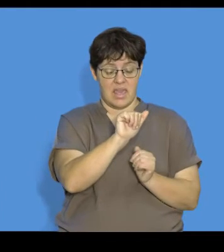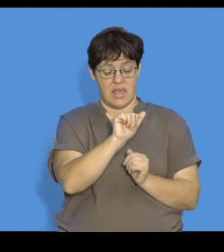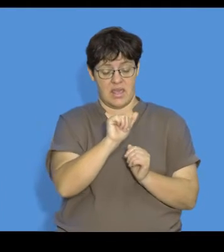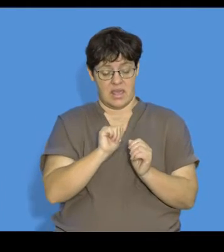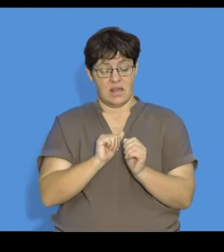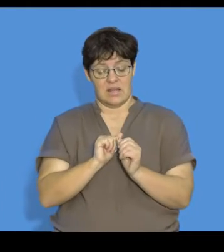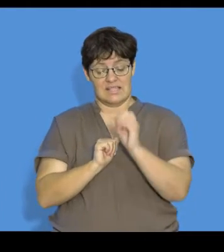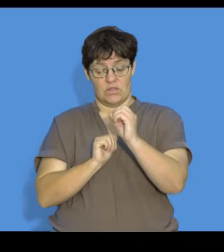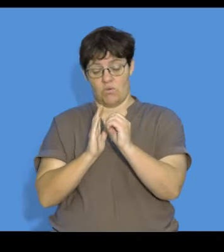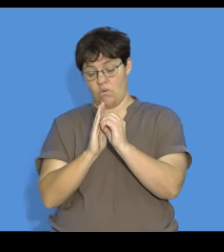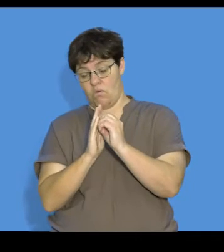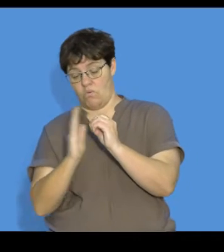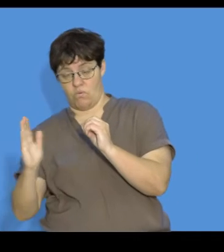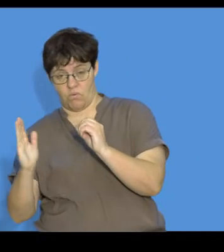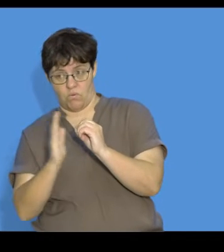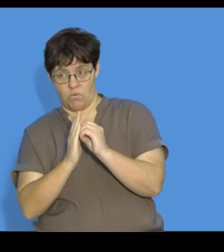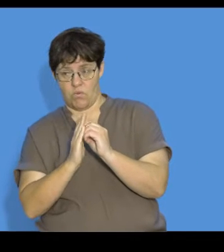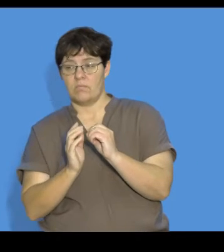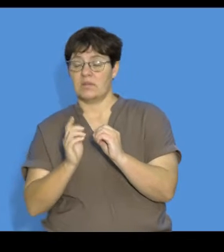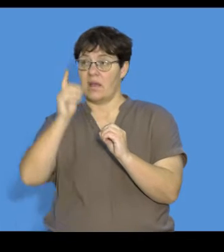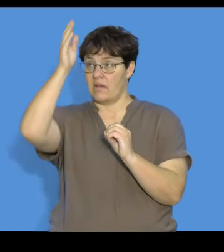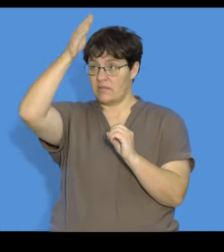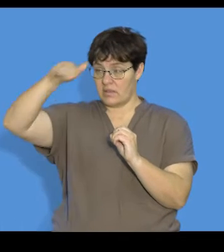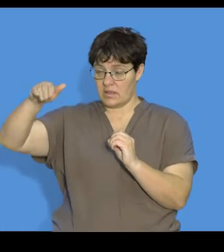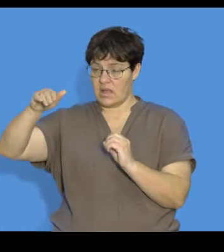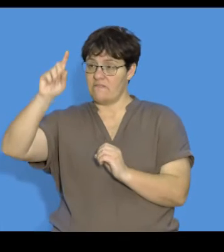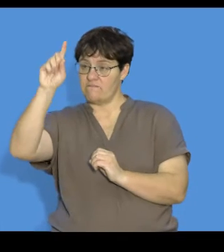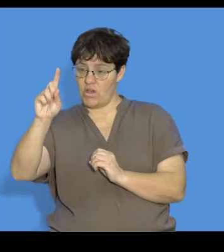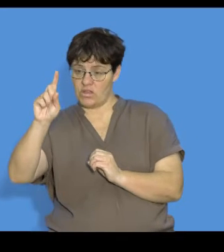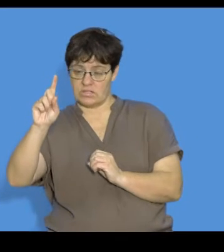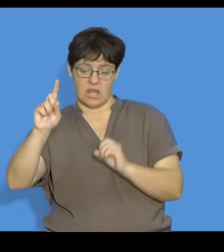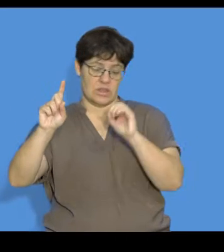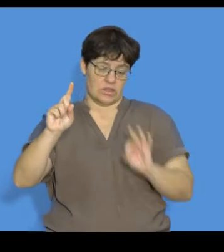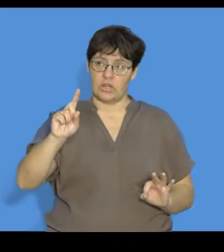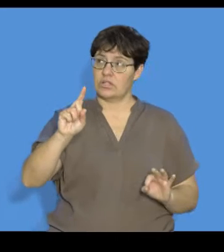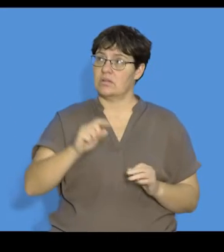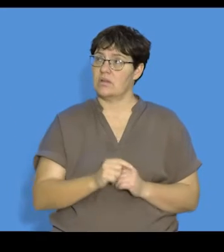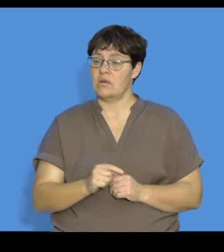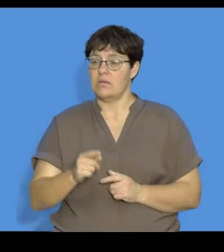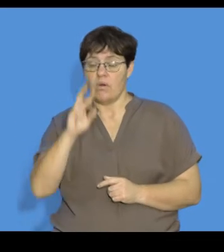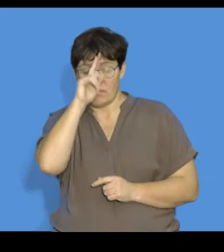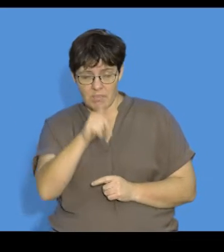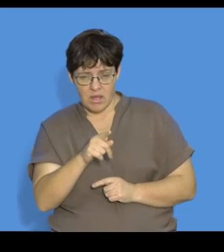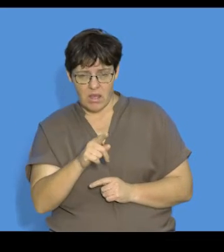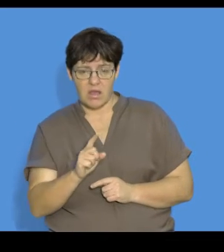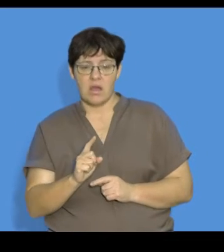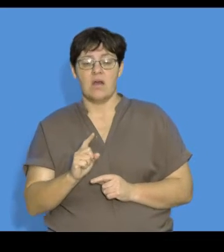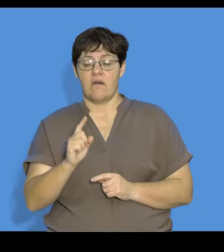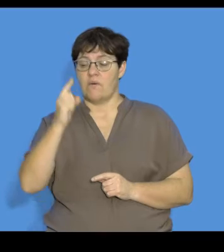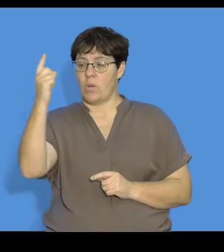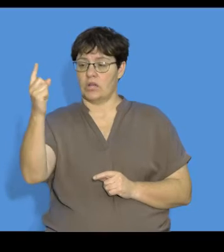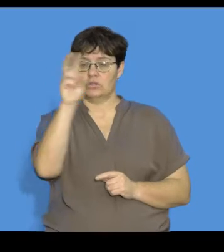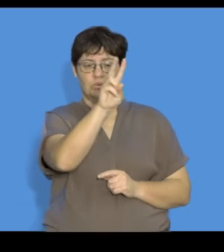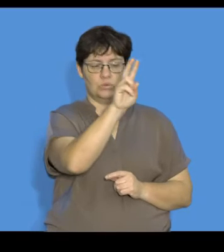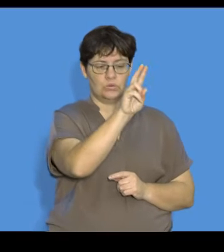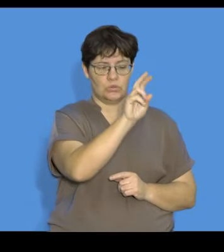the first and the third quadrants. Remember, this is my first quadrant, that's my second quadrant, that's my